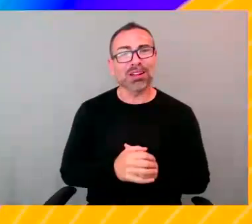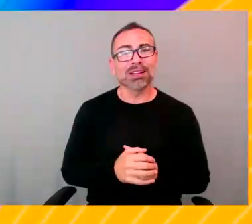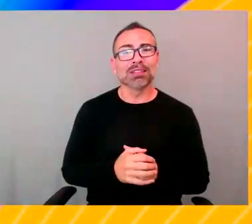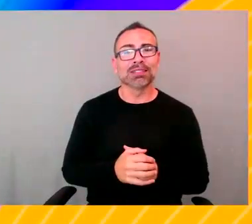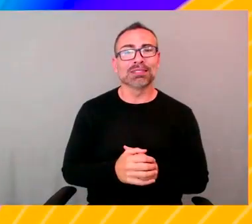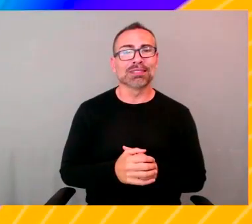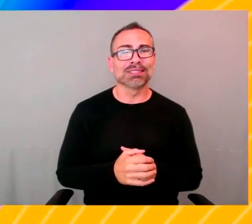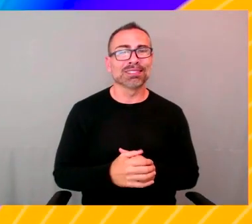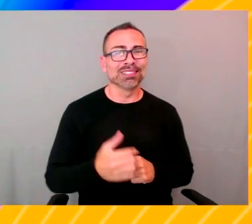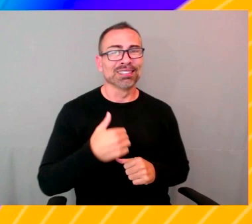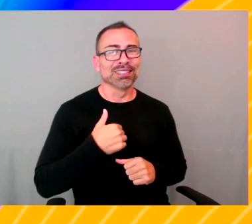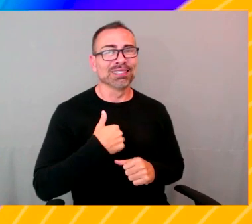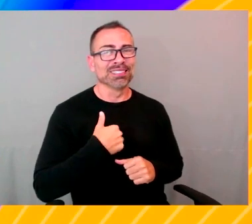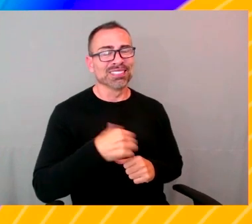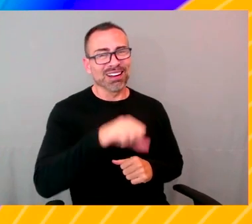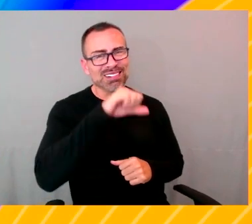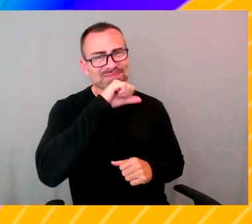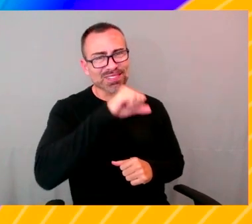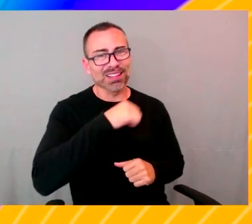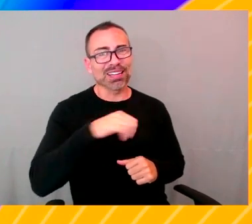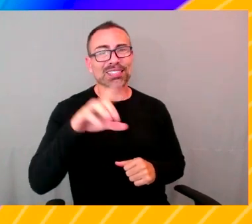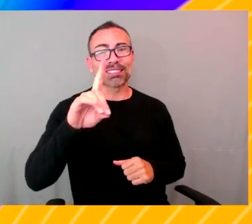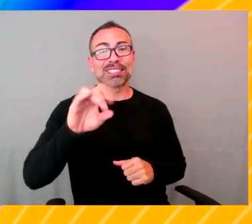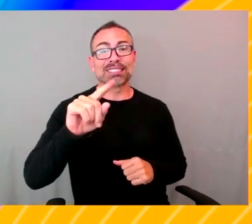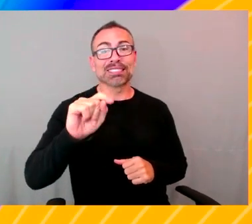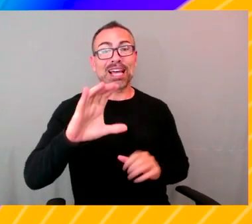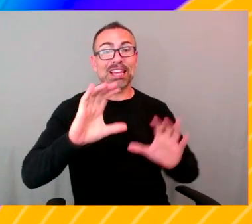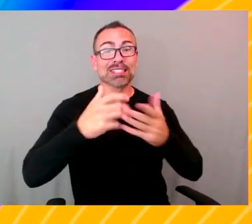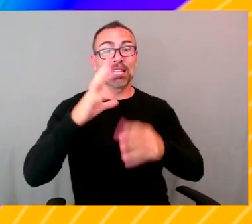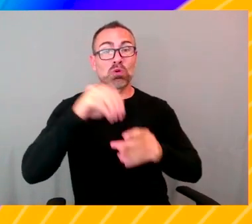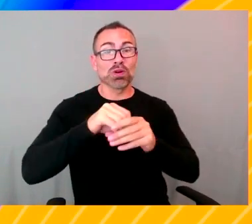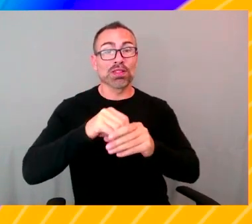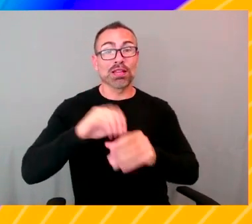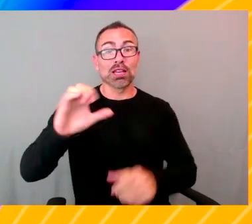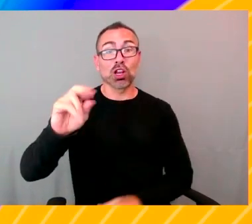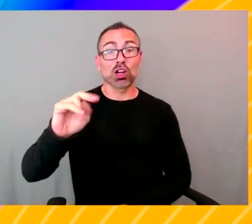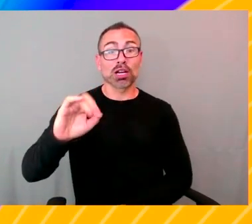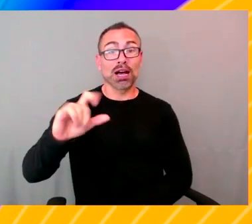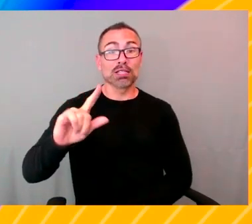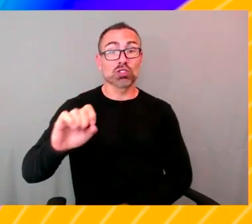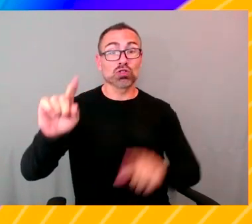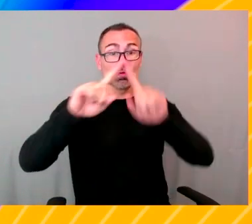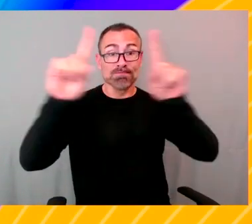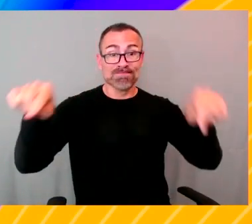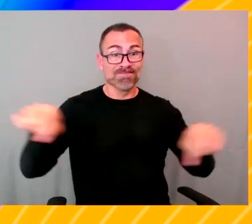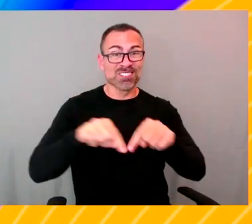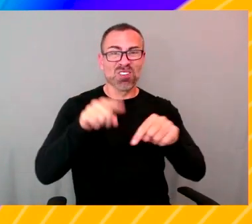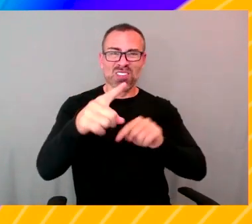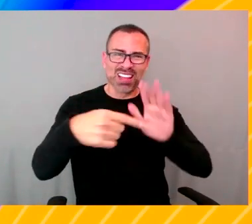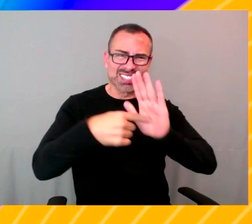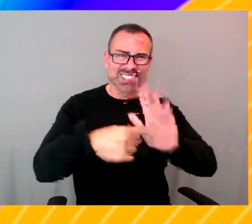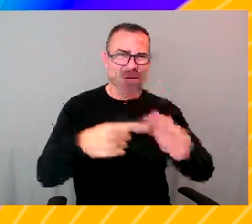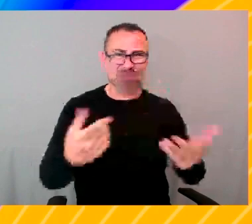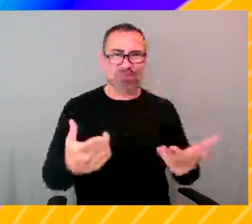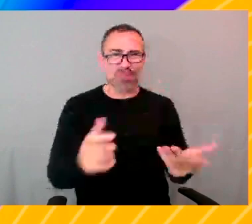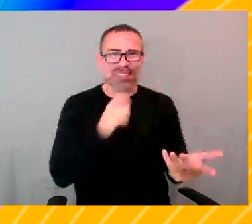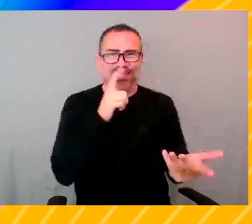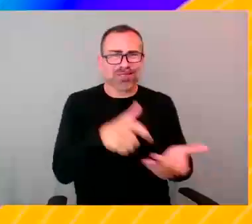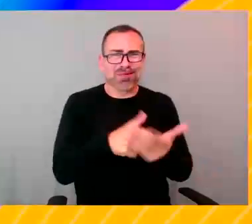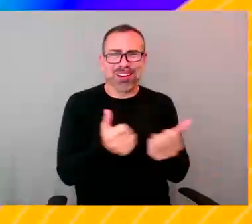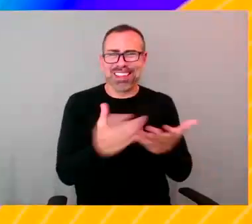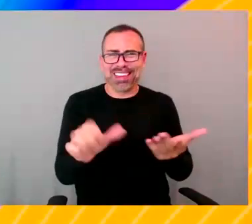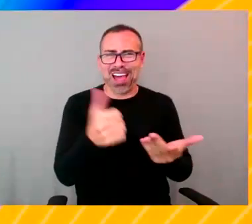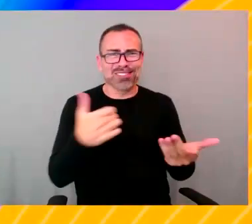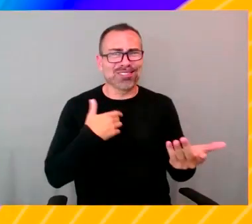sample project, you could just without anything else, you could just dive into the console and do it. Yeah, That's it's great too. just a matter of a